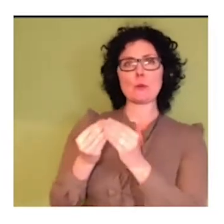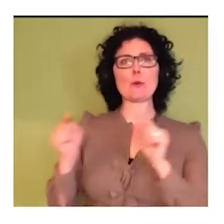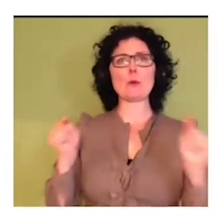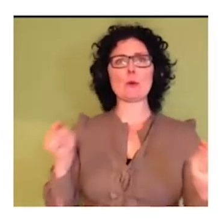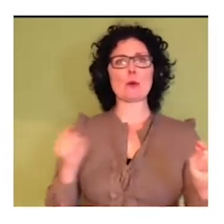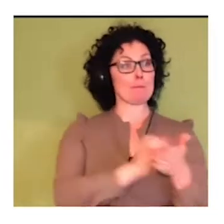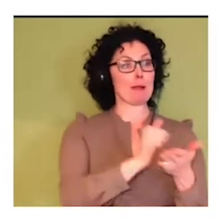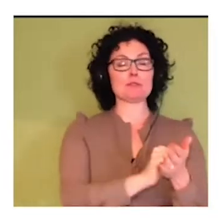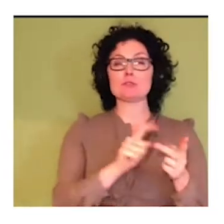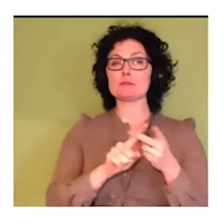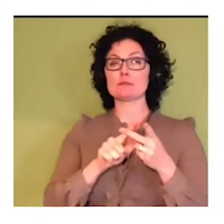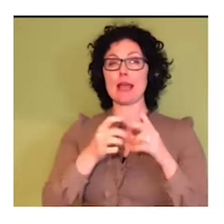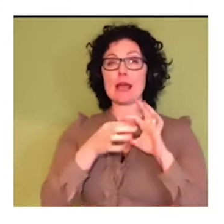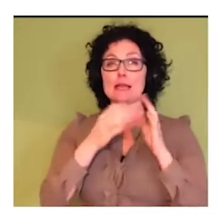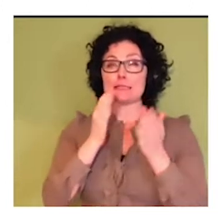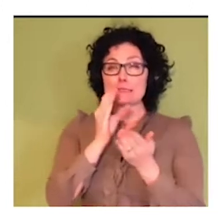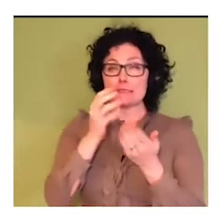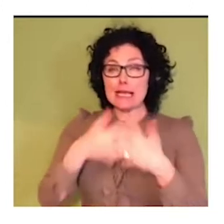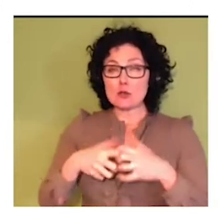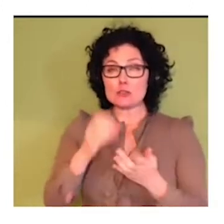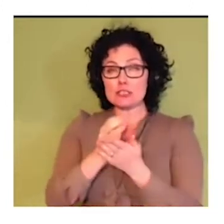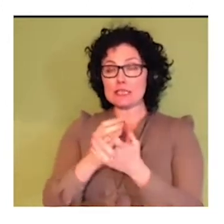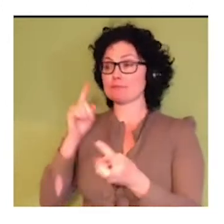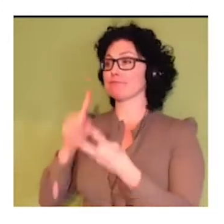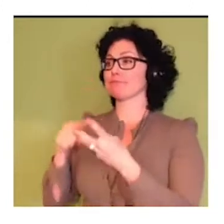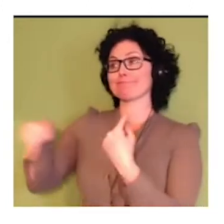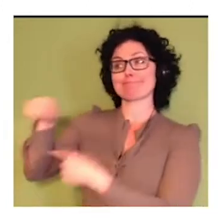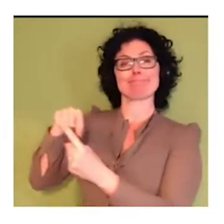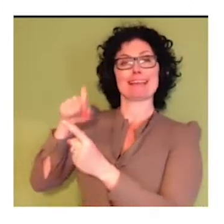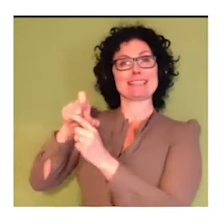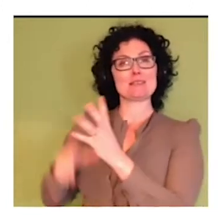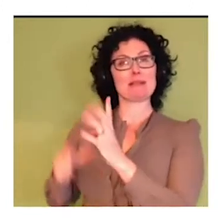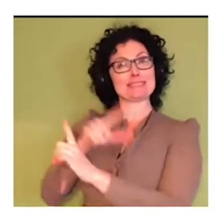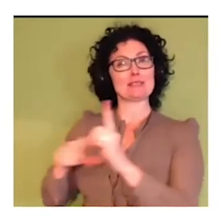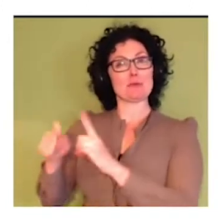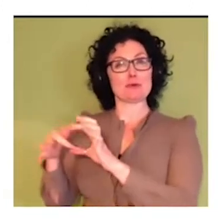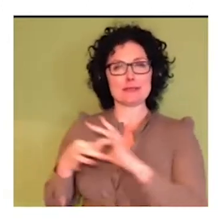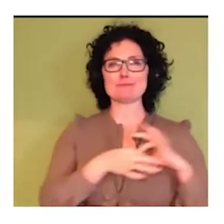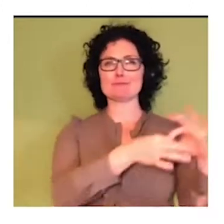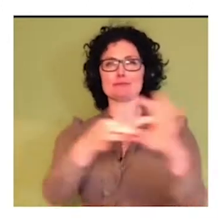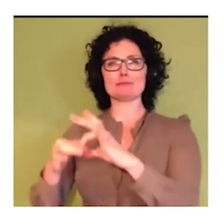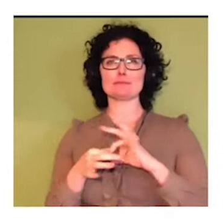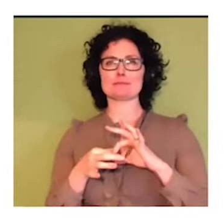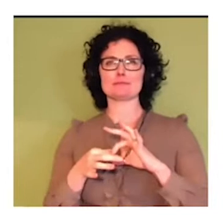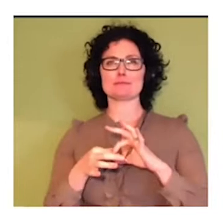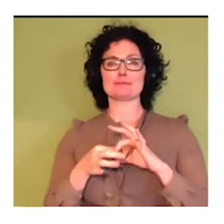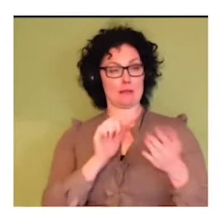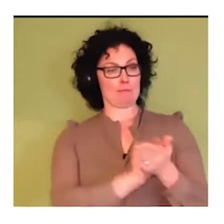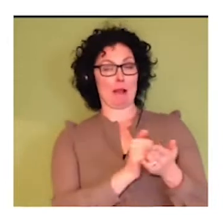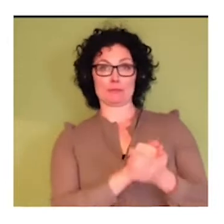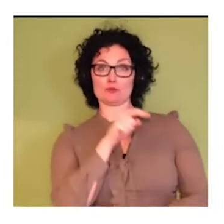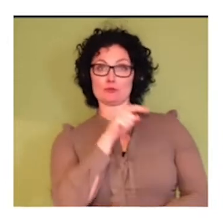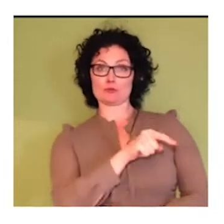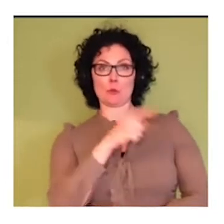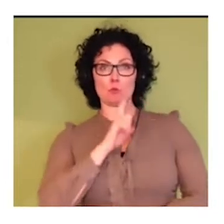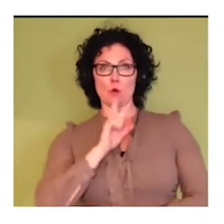publishers, the technology sector, and the disability community all working together. Publishers, well, they wanted a single